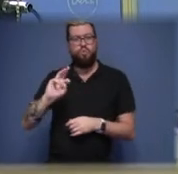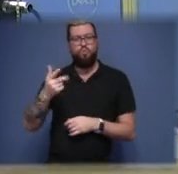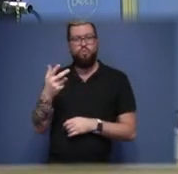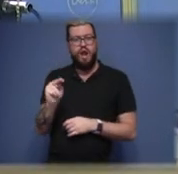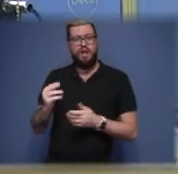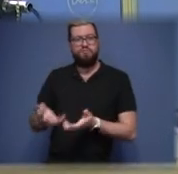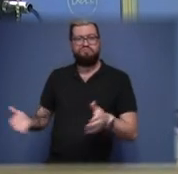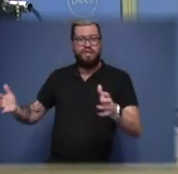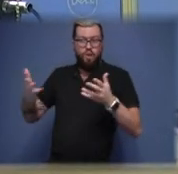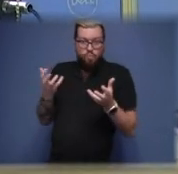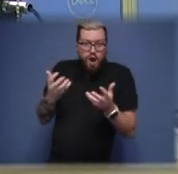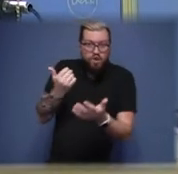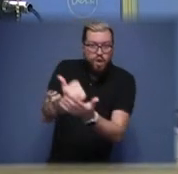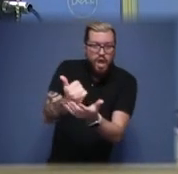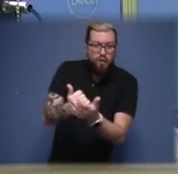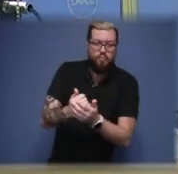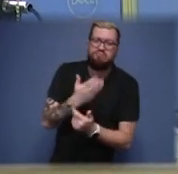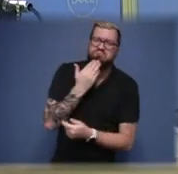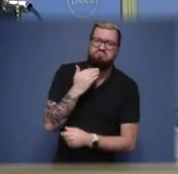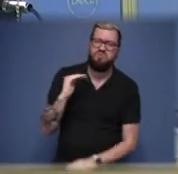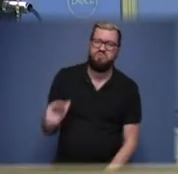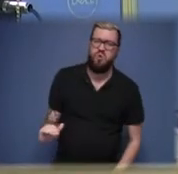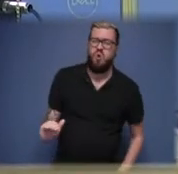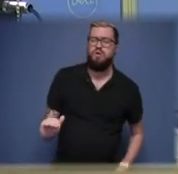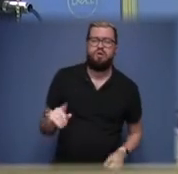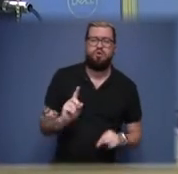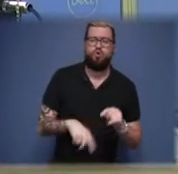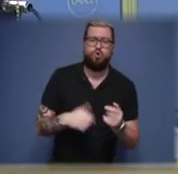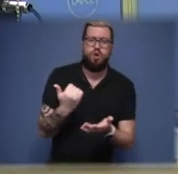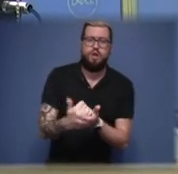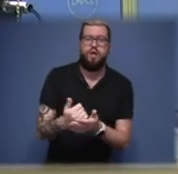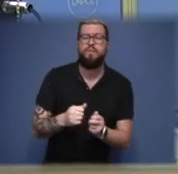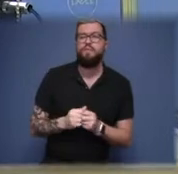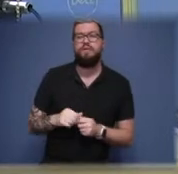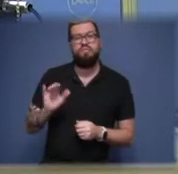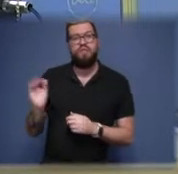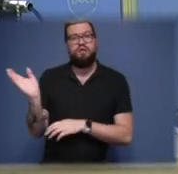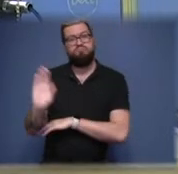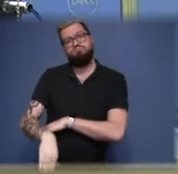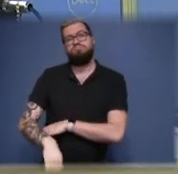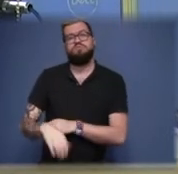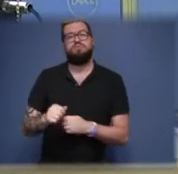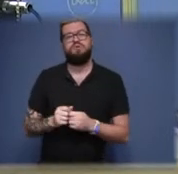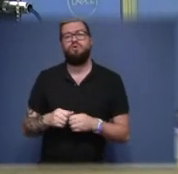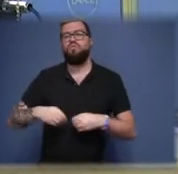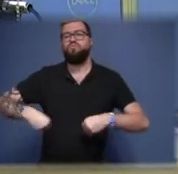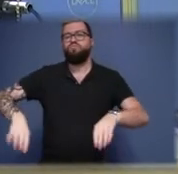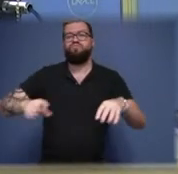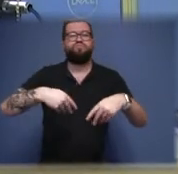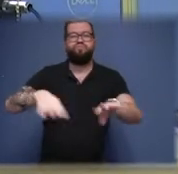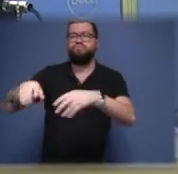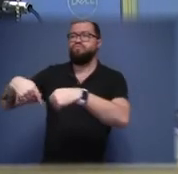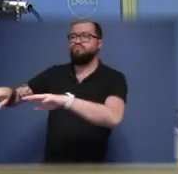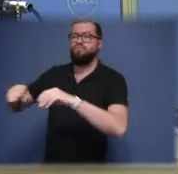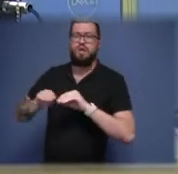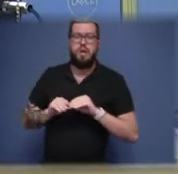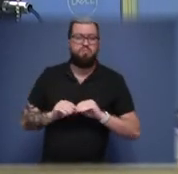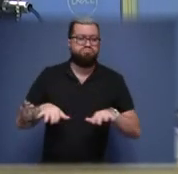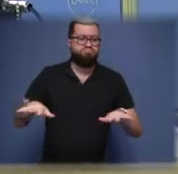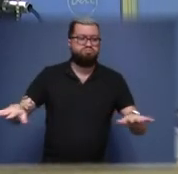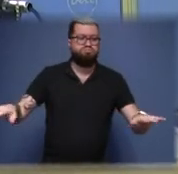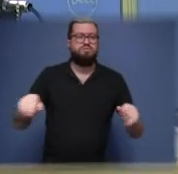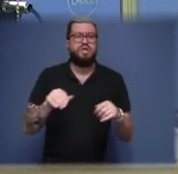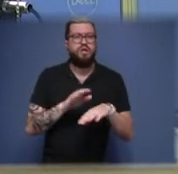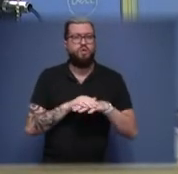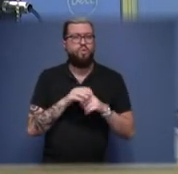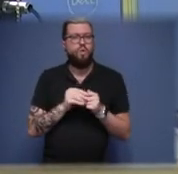wanted to help, but I was just too small. And then he'd spend that day out and go spread the chicken manure out in the